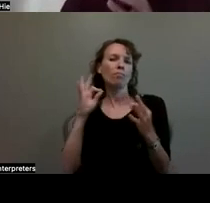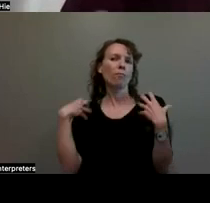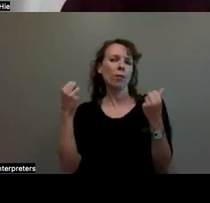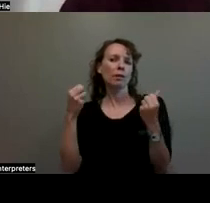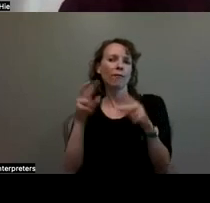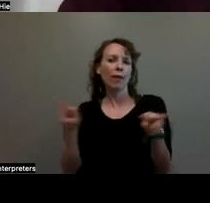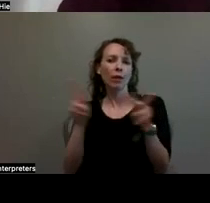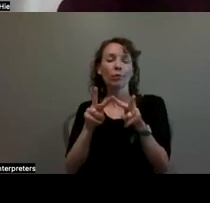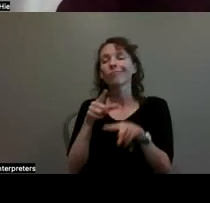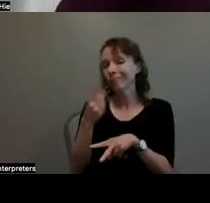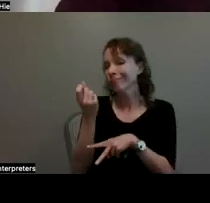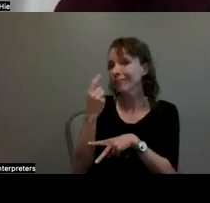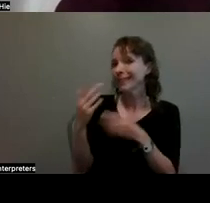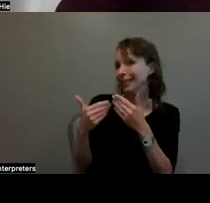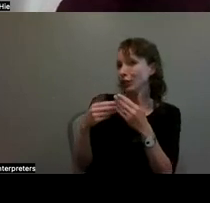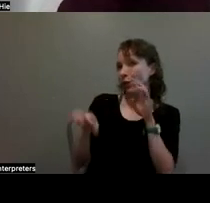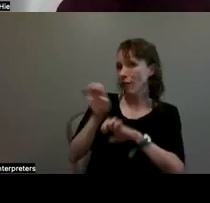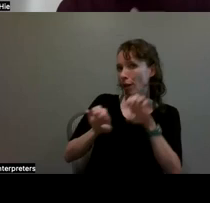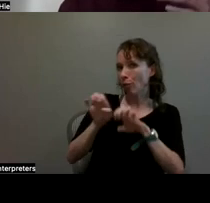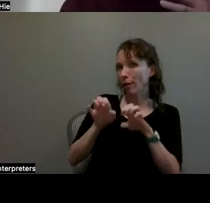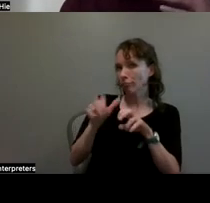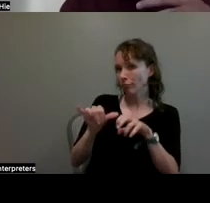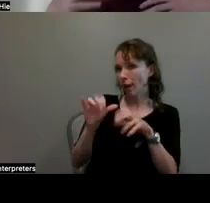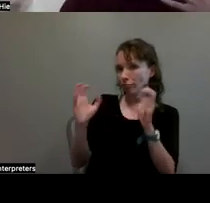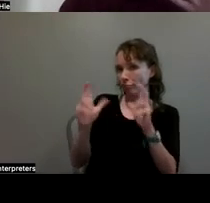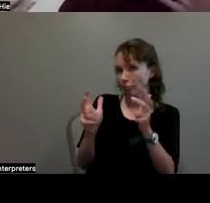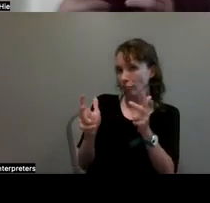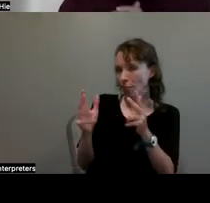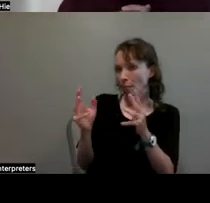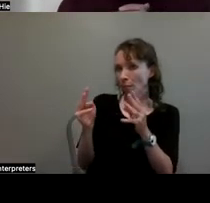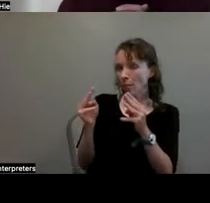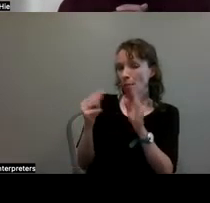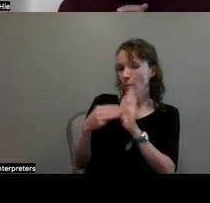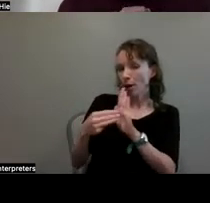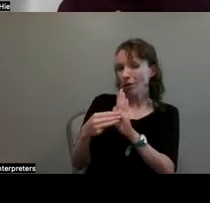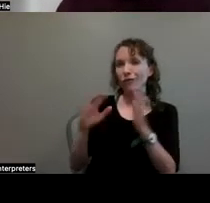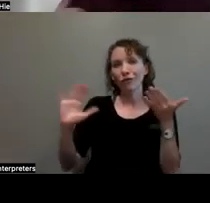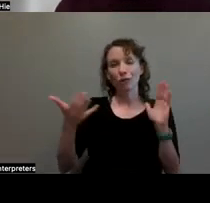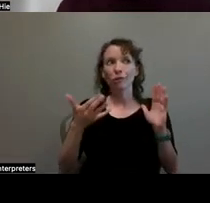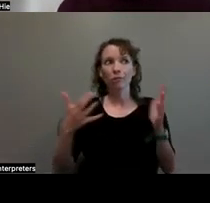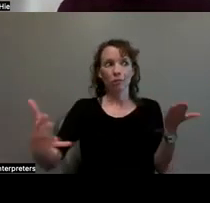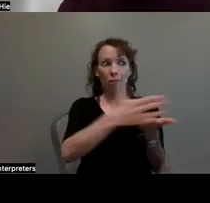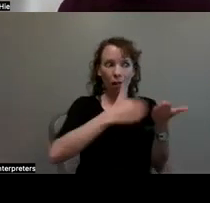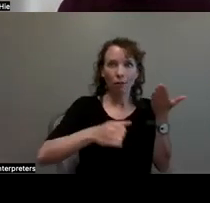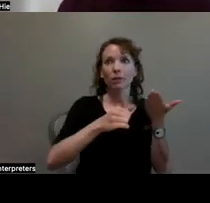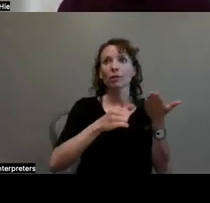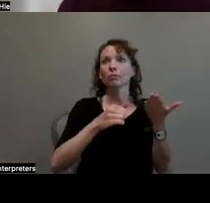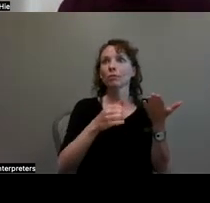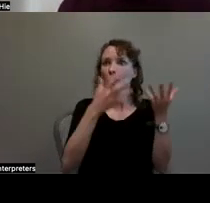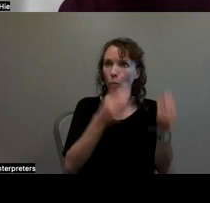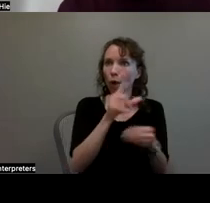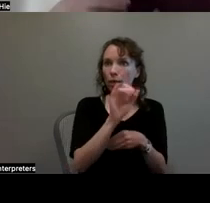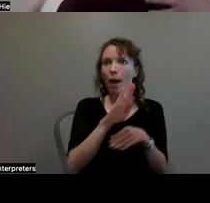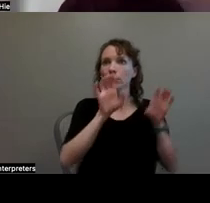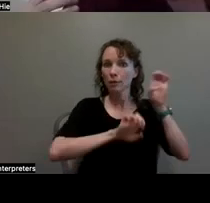to evaluate a computational model rather than collect the experimental data in the wet lab, this